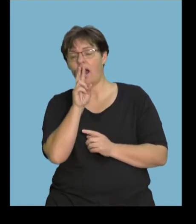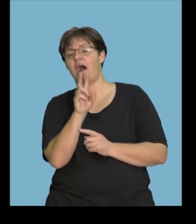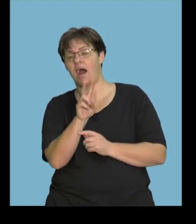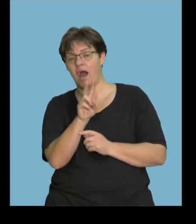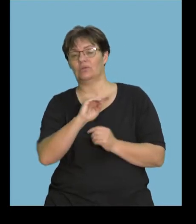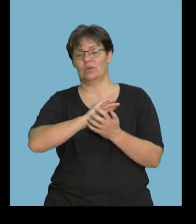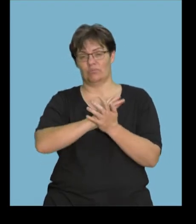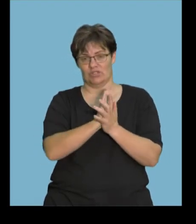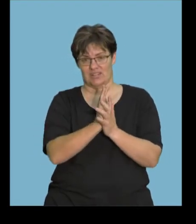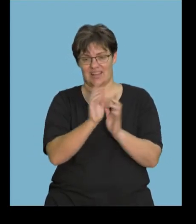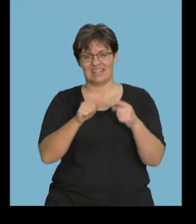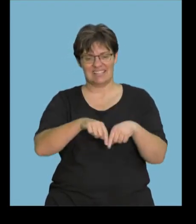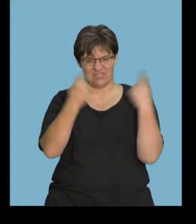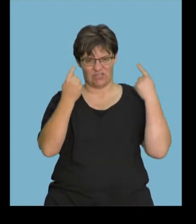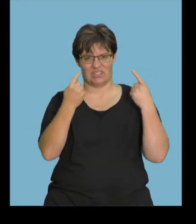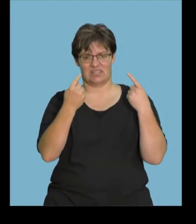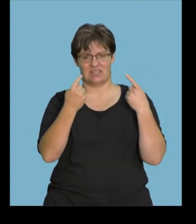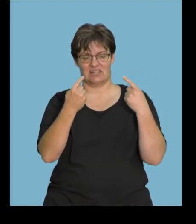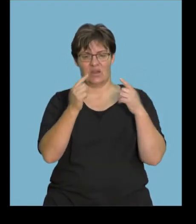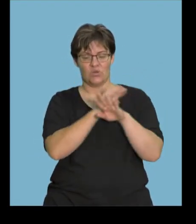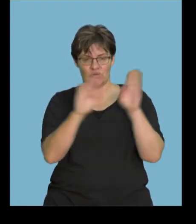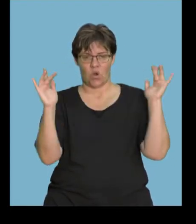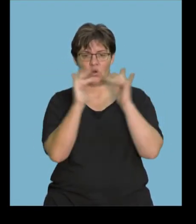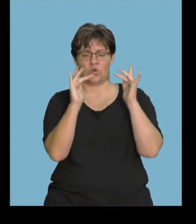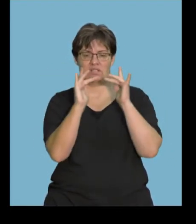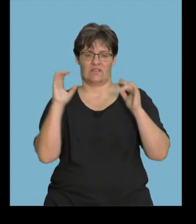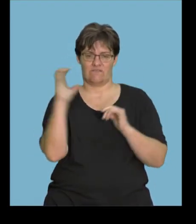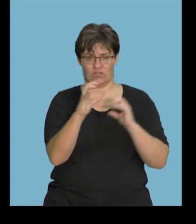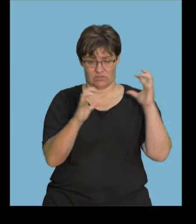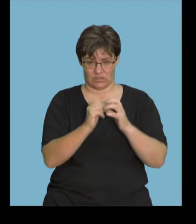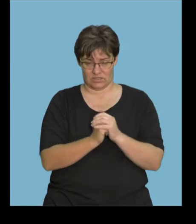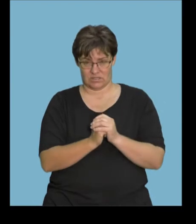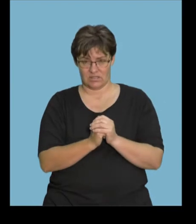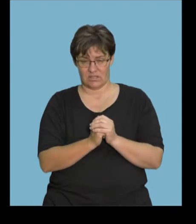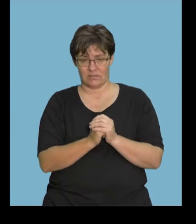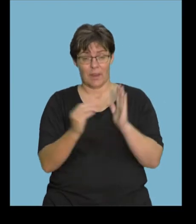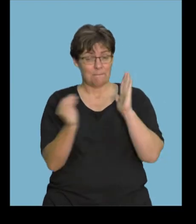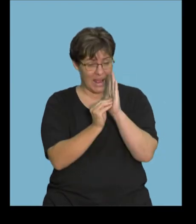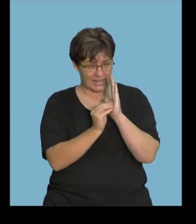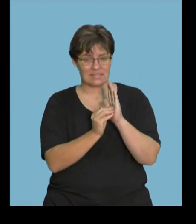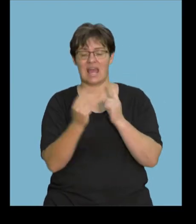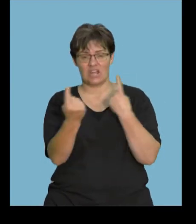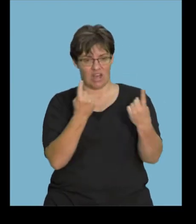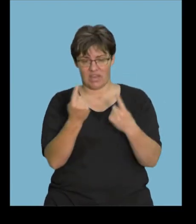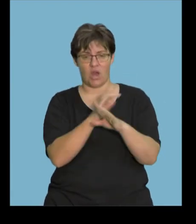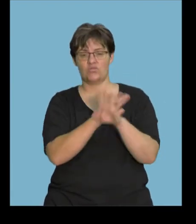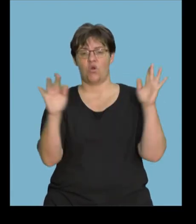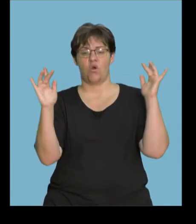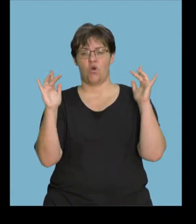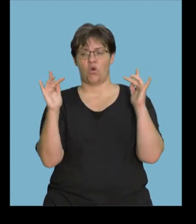actually appreciate the different types of non-contact forces. Magnets exert non-contact forces on each other.